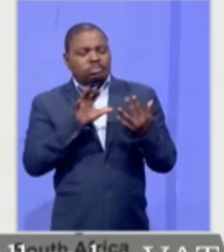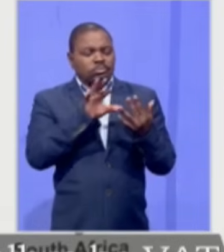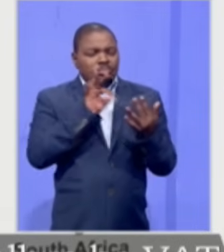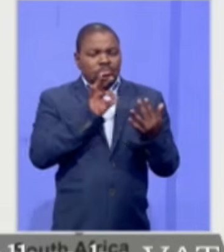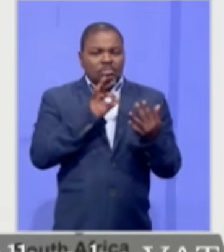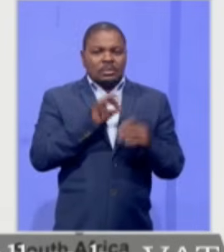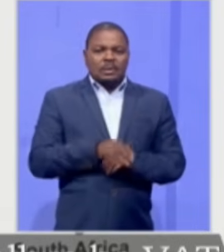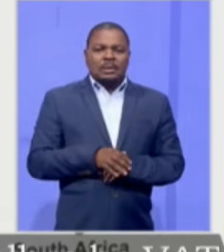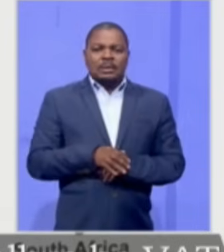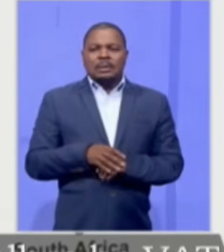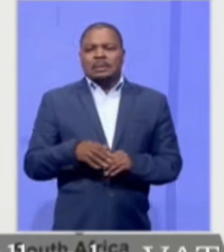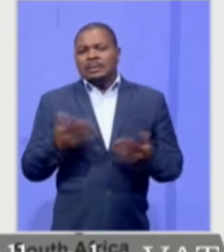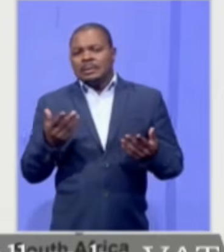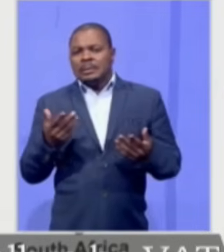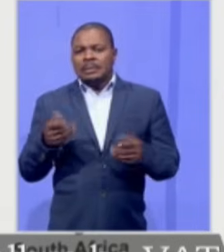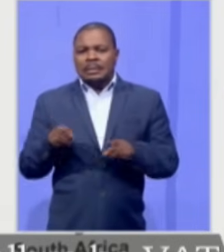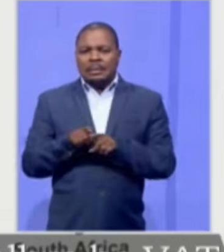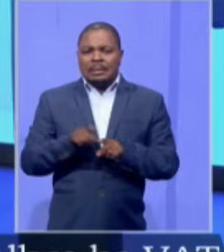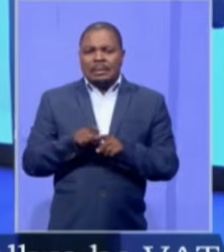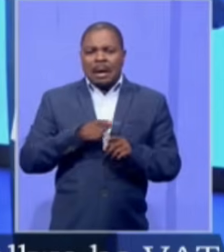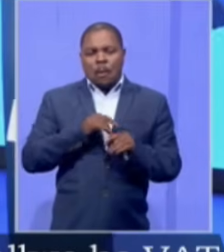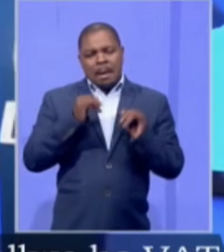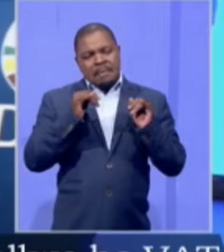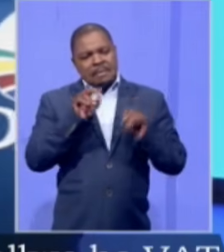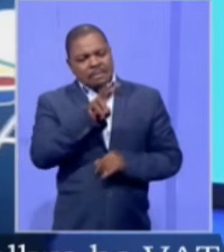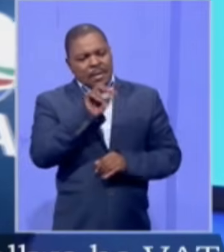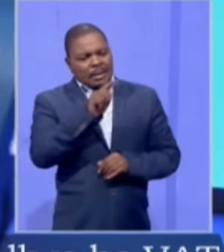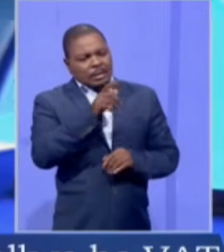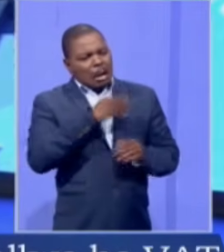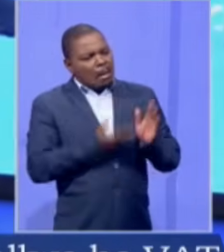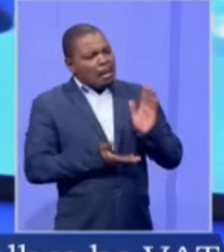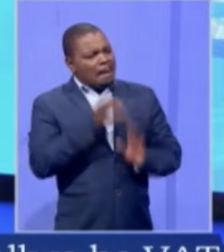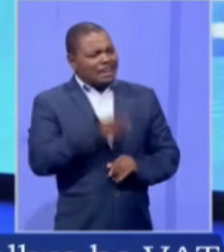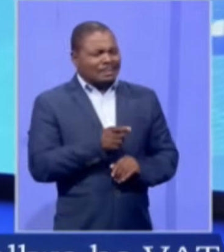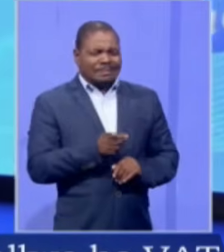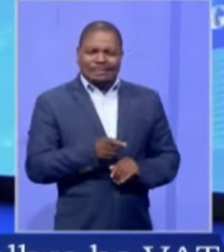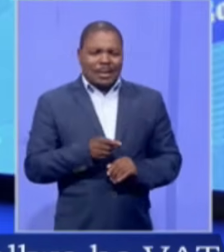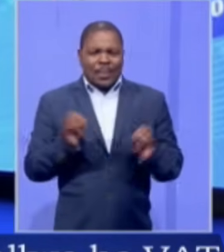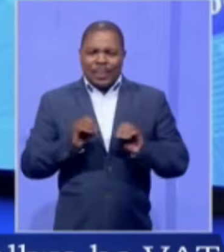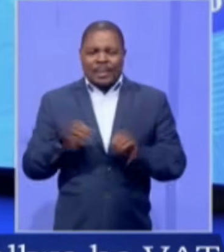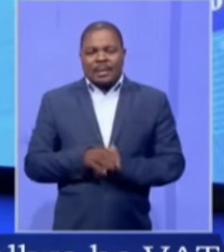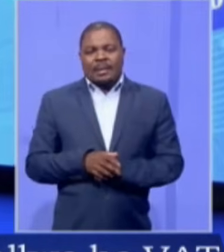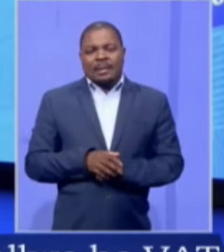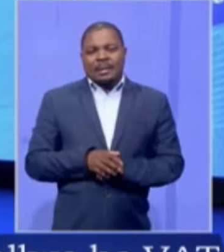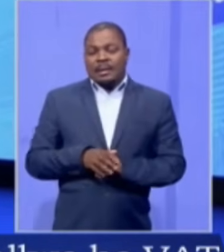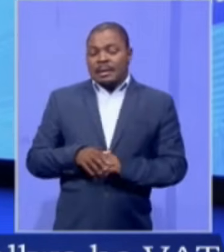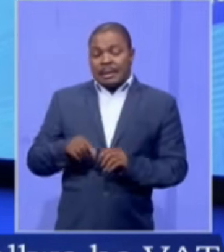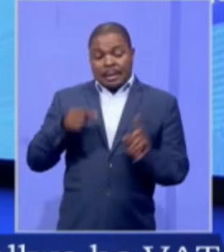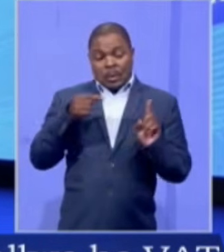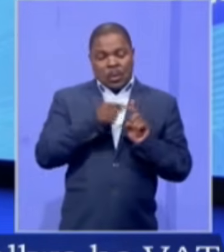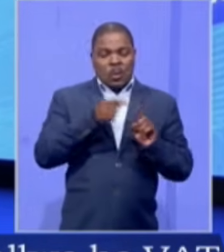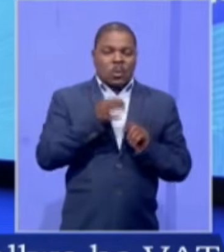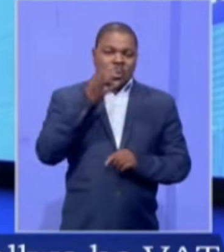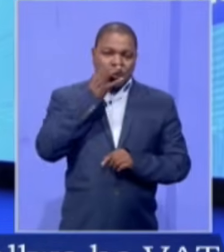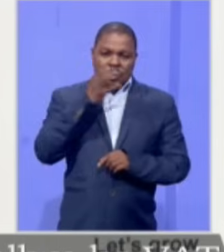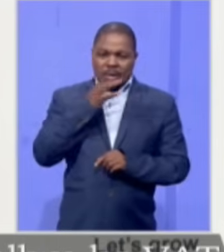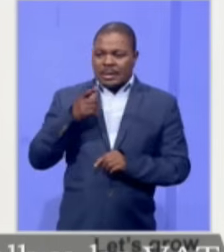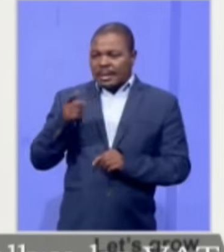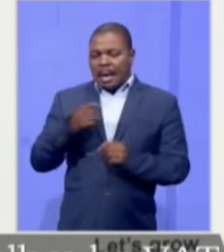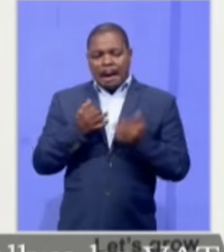that did not have some sort of form of a VAT increase. Letona Ntshavheni le re DA ile ya hlahisa dintlha tse sa amaneng le